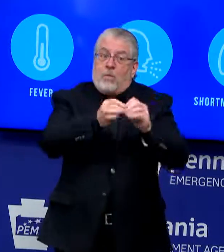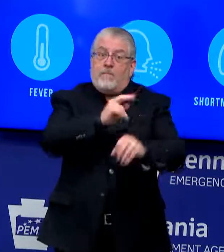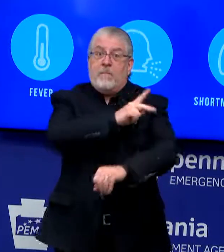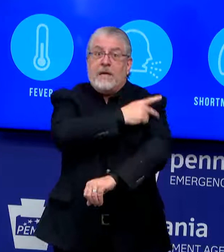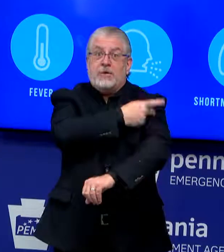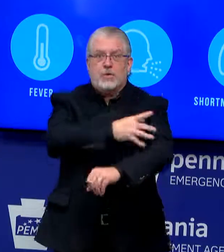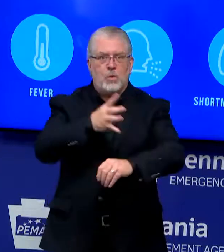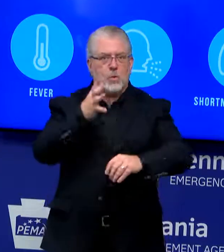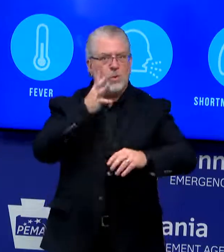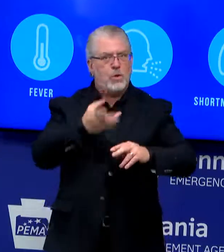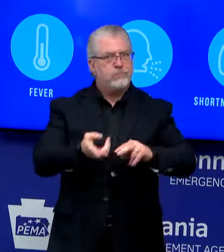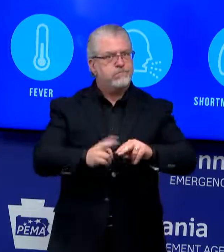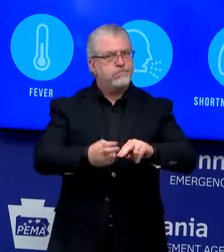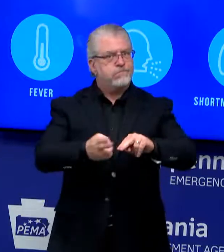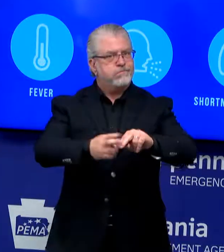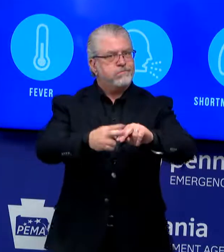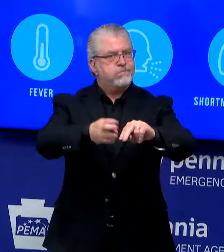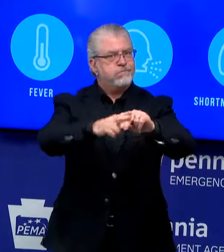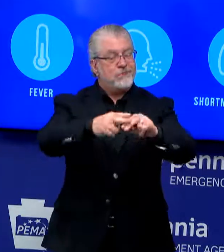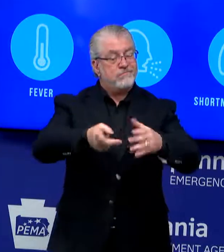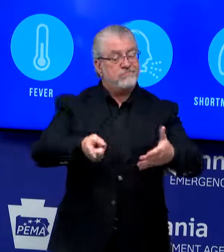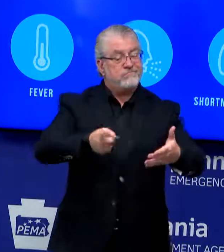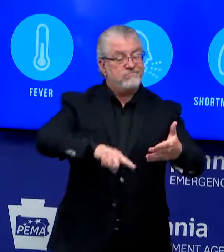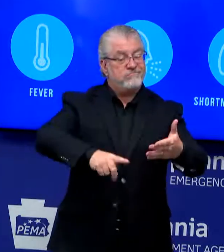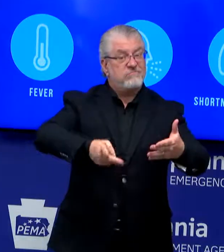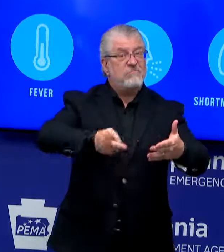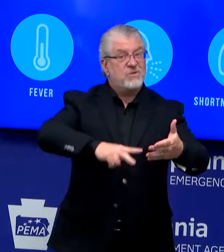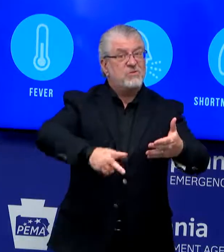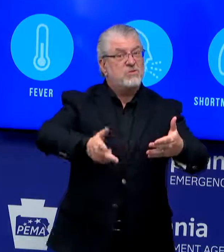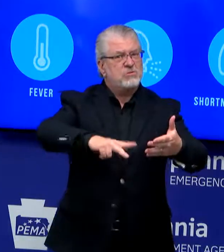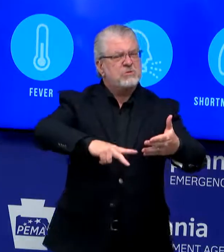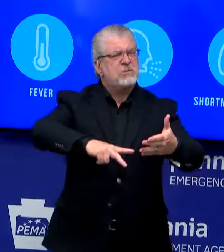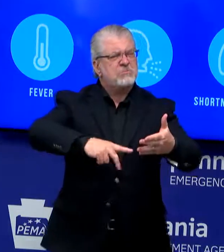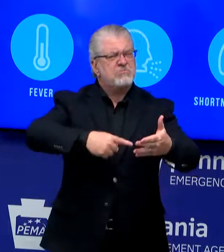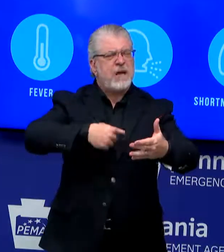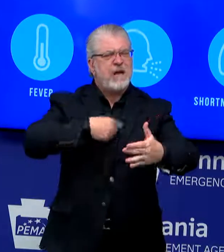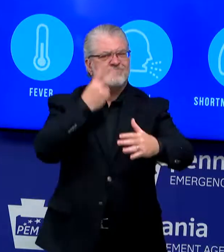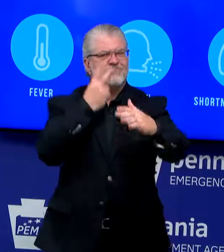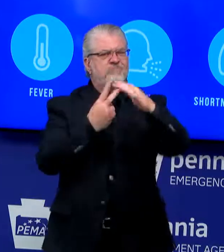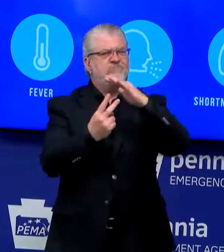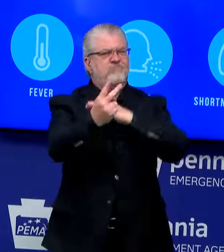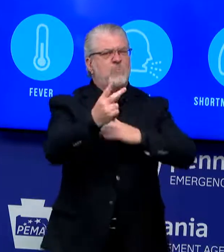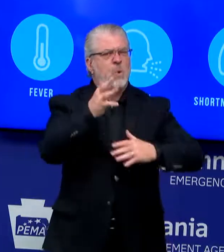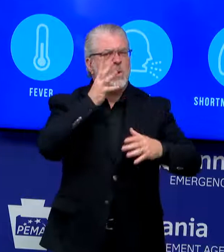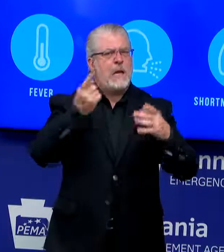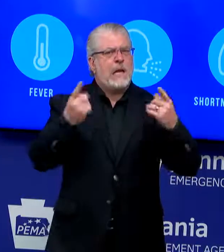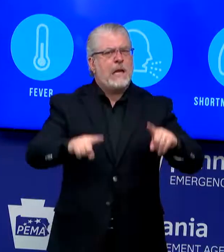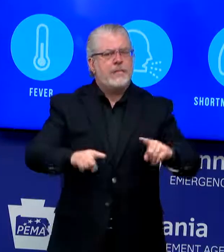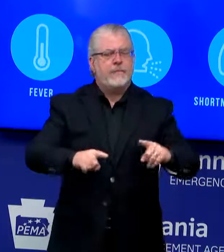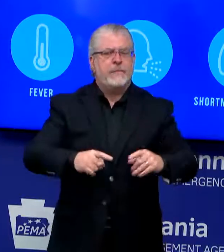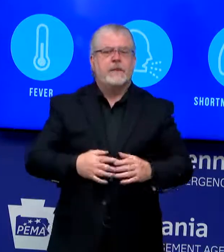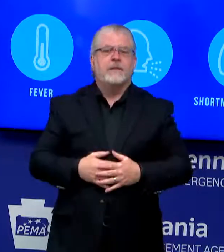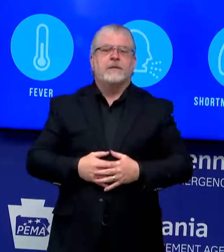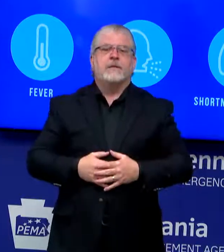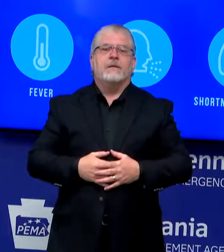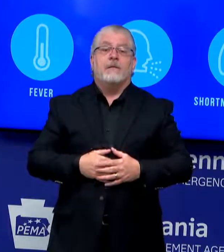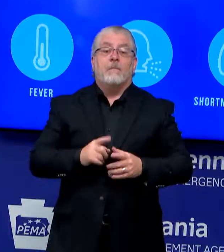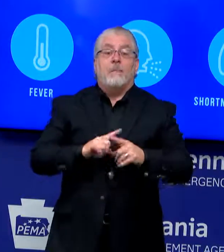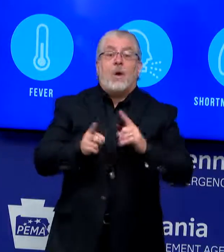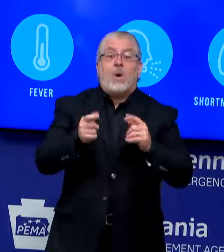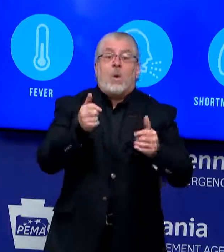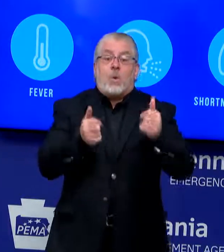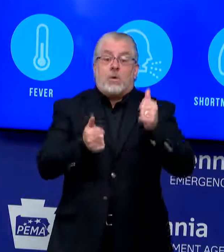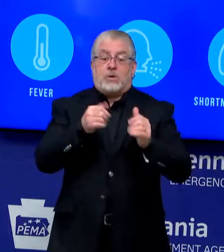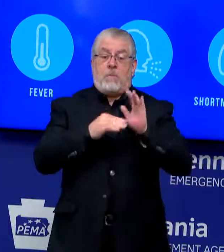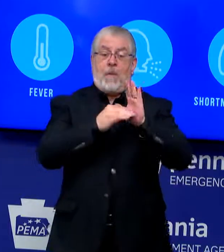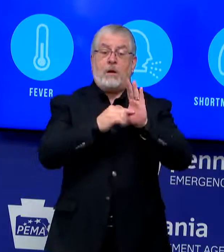weeks or month. Depending upon which model you look at, right now the modeling is very positive that we